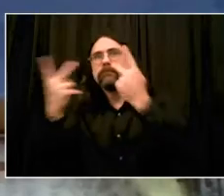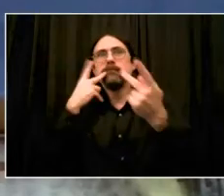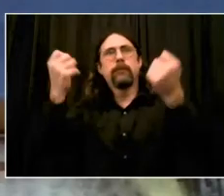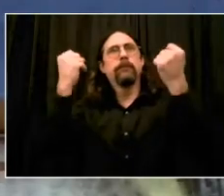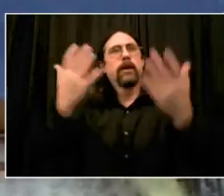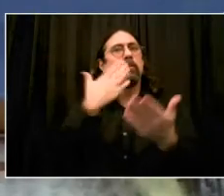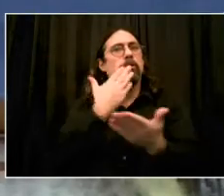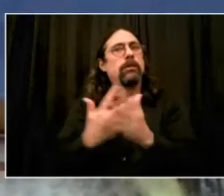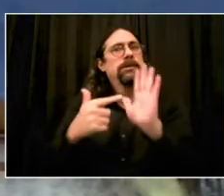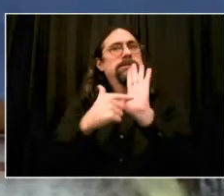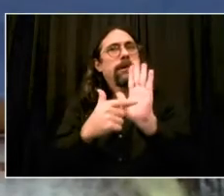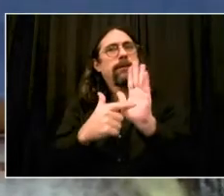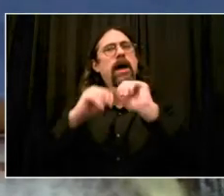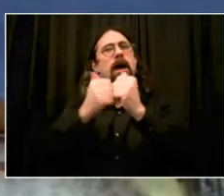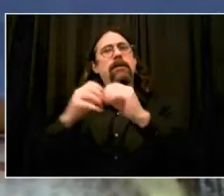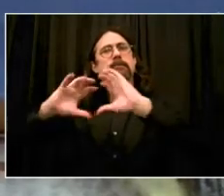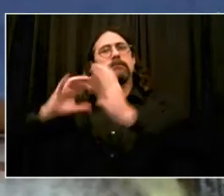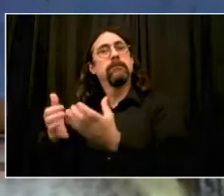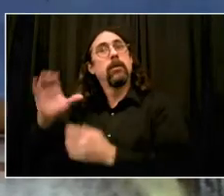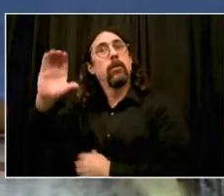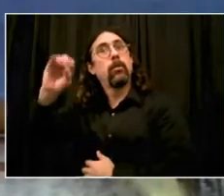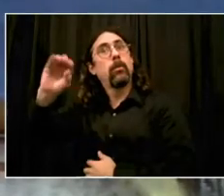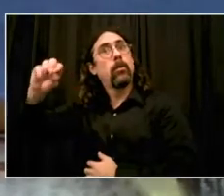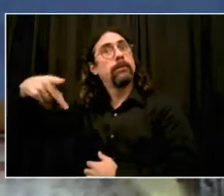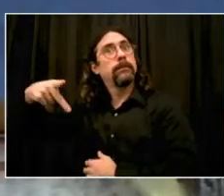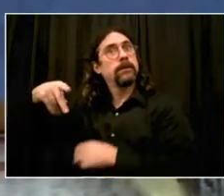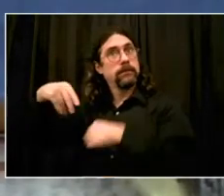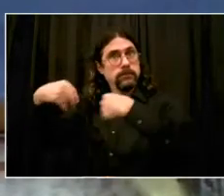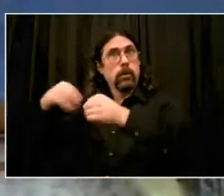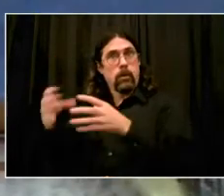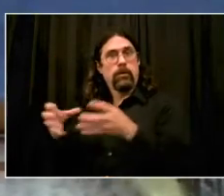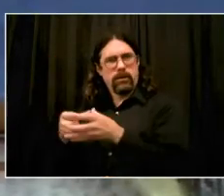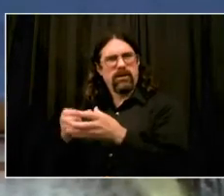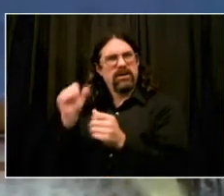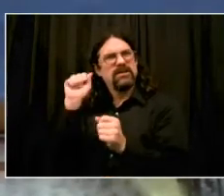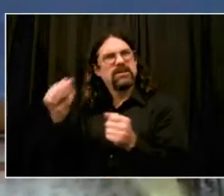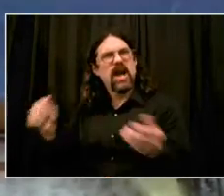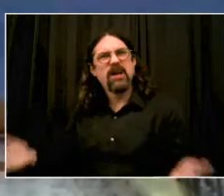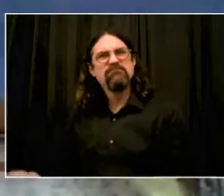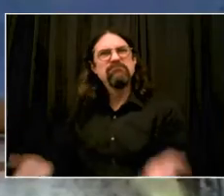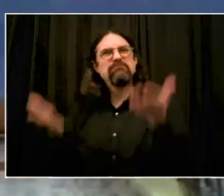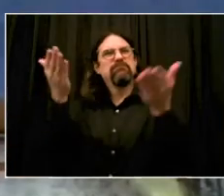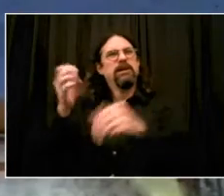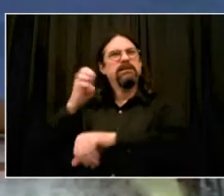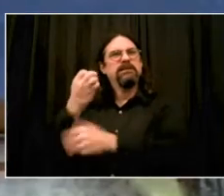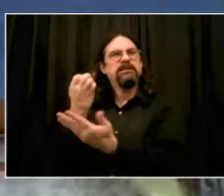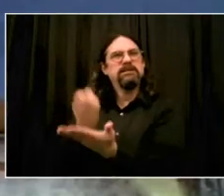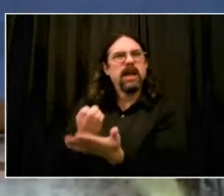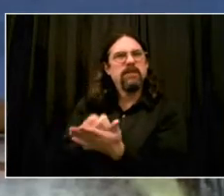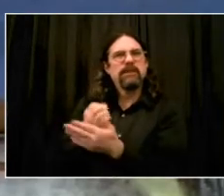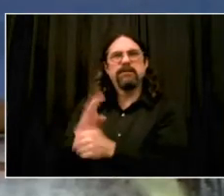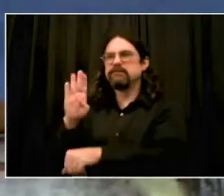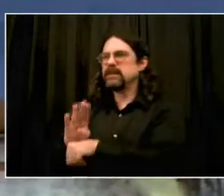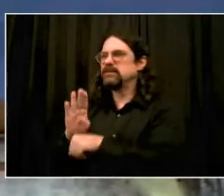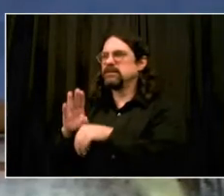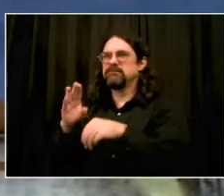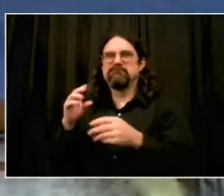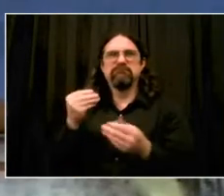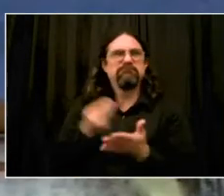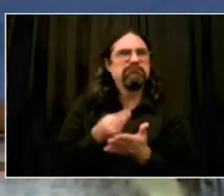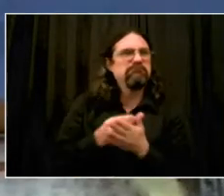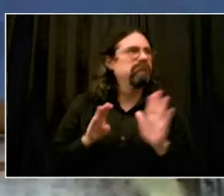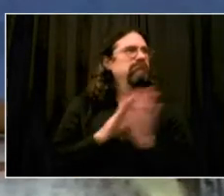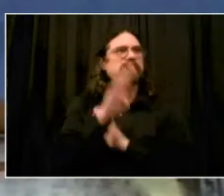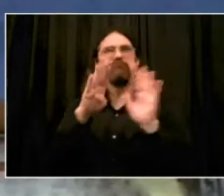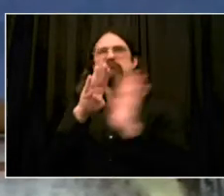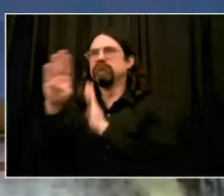rebuild New York's economy. Worker cooperatives are genuinely committed to racial and